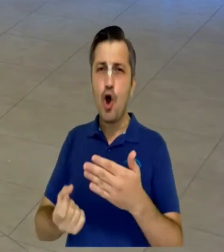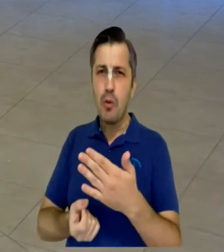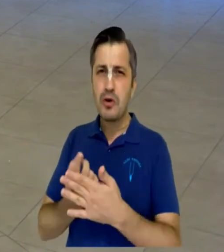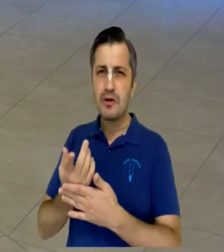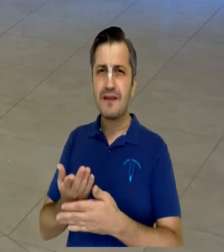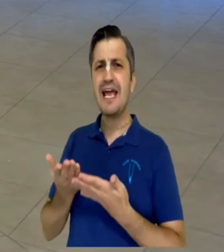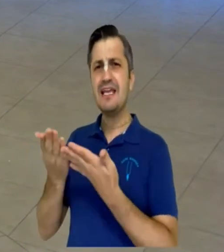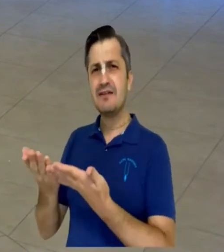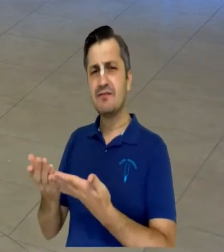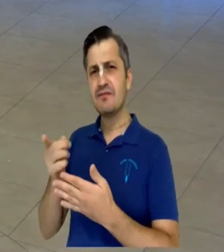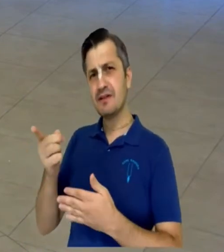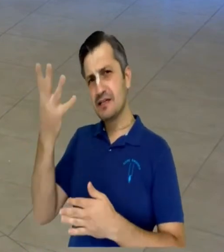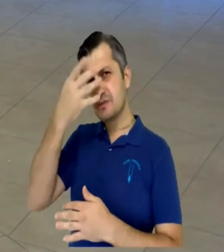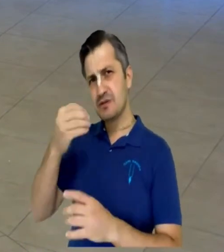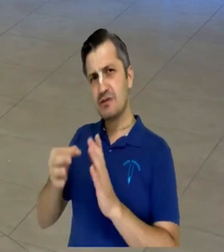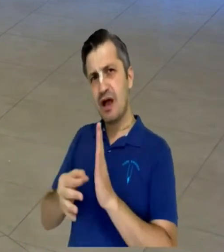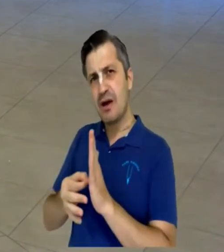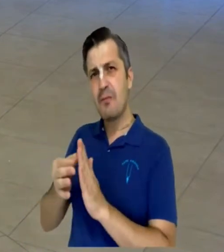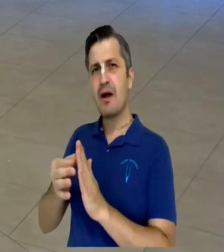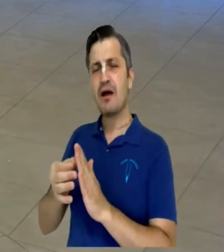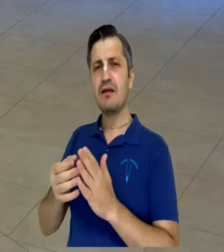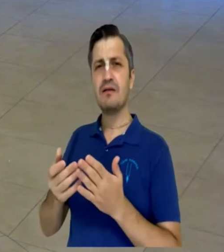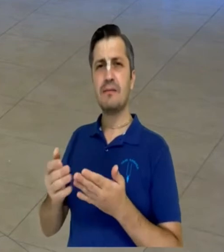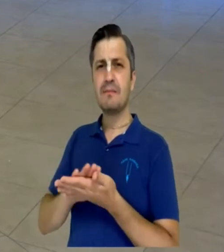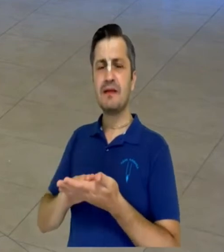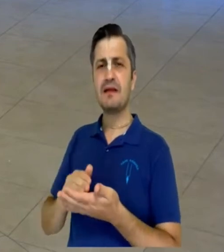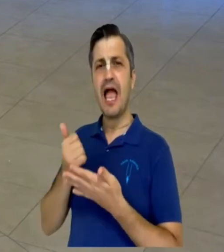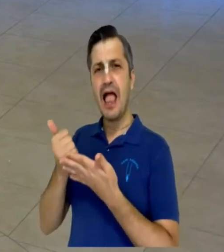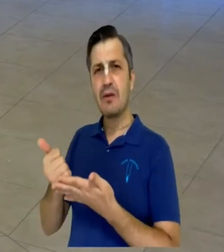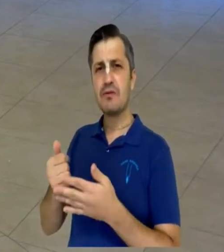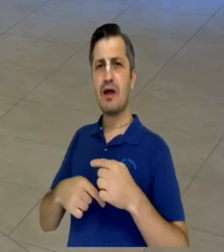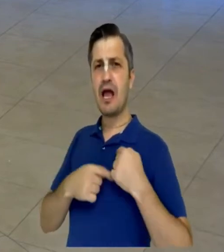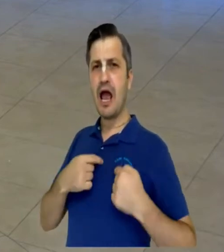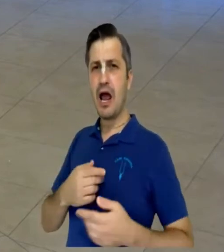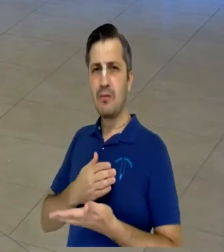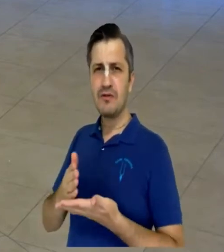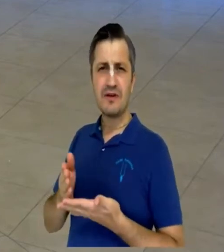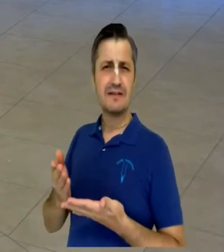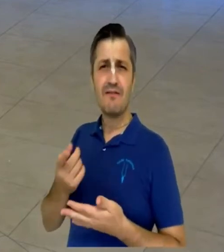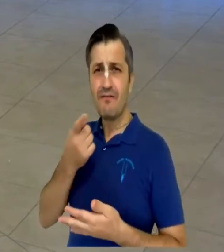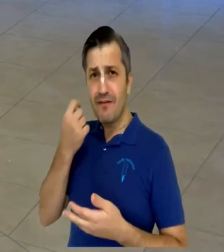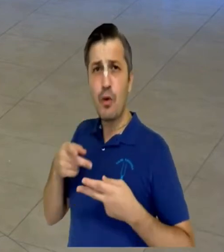spiritual advances, to become purified in some way, so that the grounds can